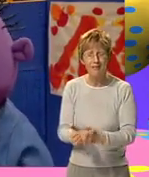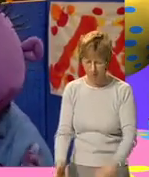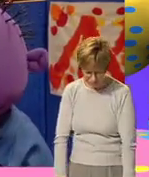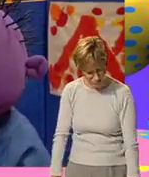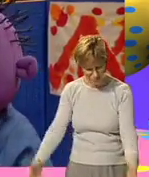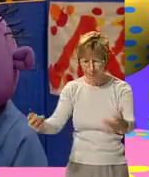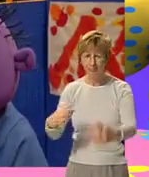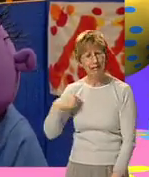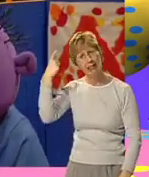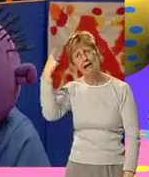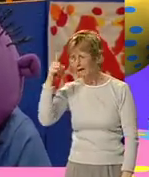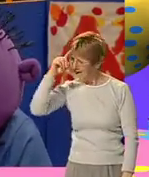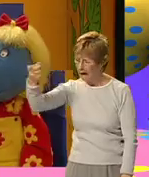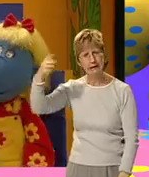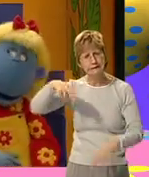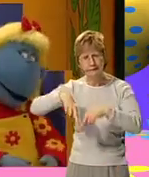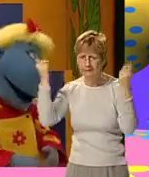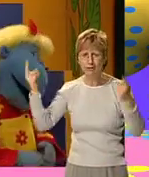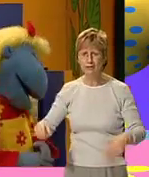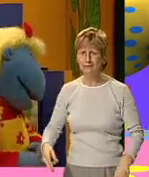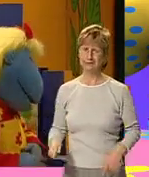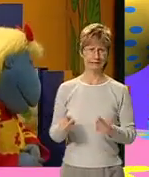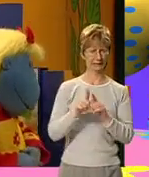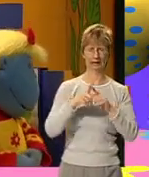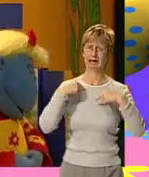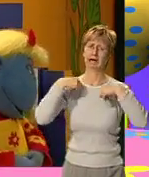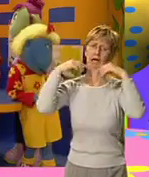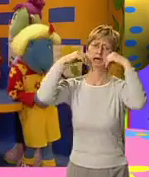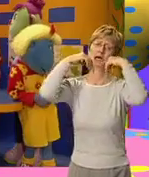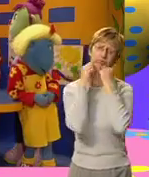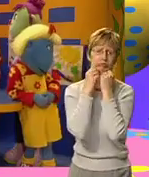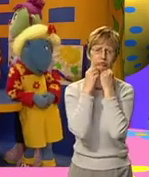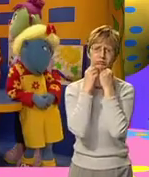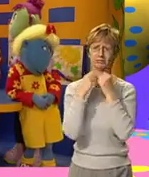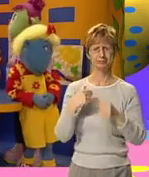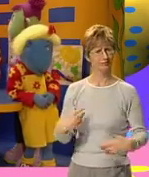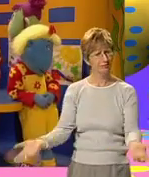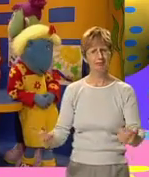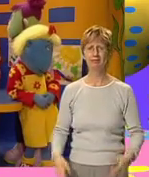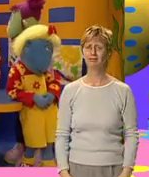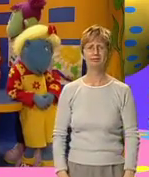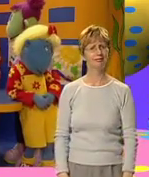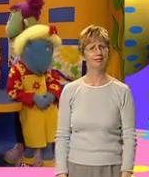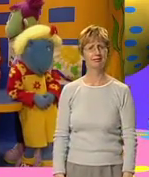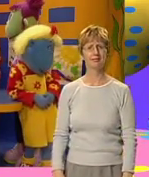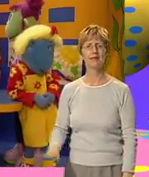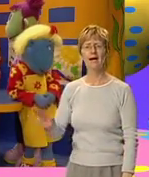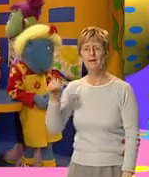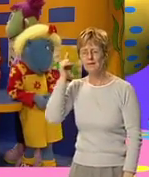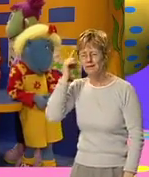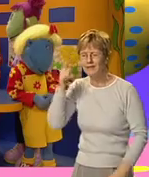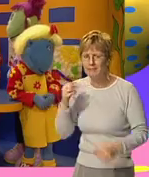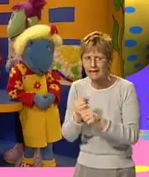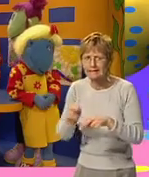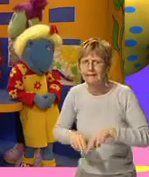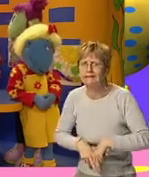Oh, I can't think of something different. Nor can I. Me neither. Well, I can think of something different that we can all